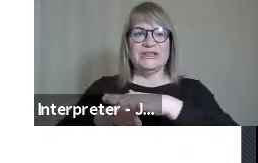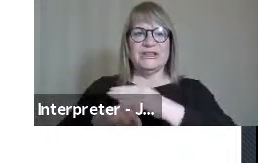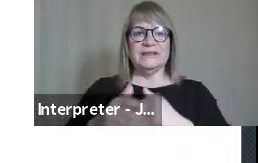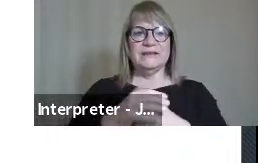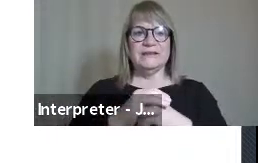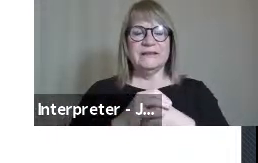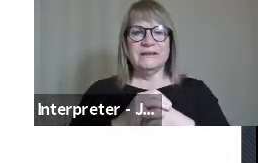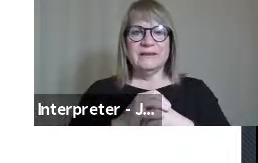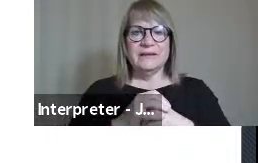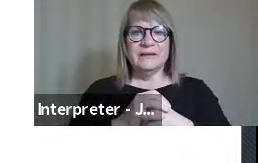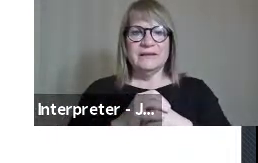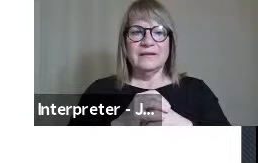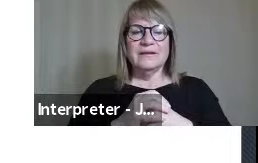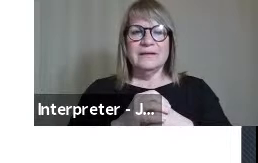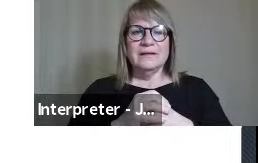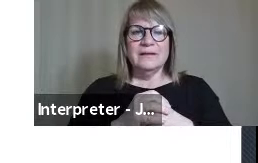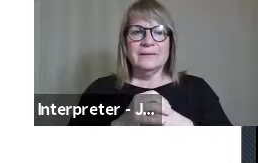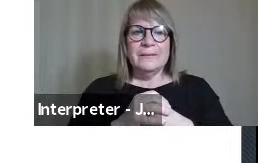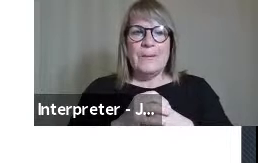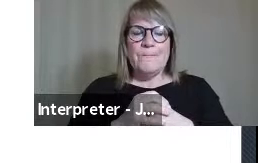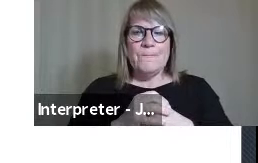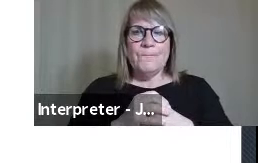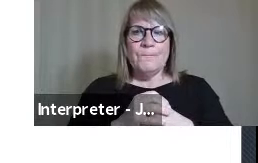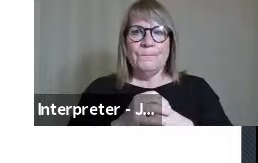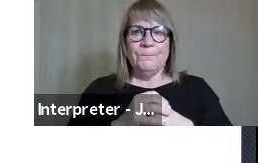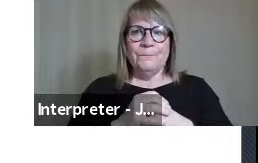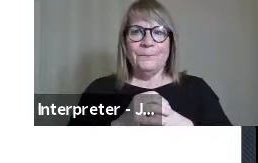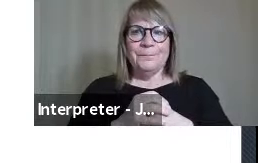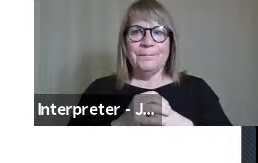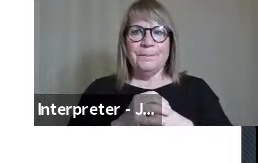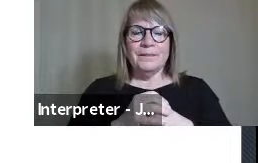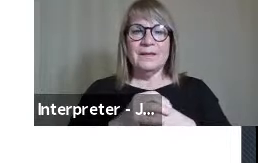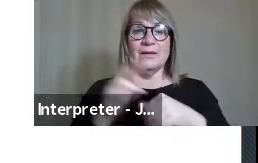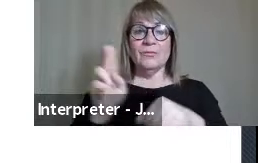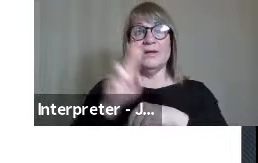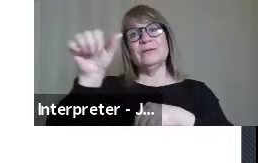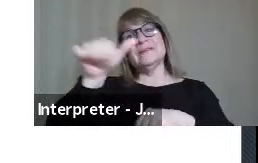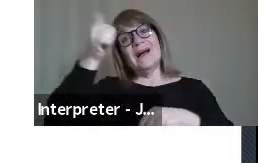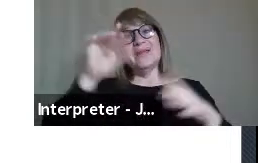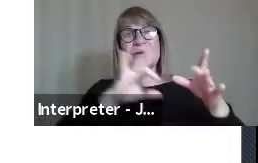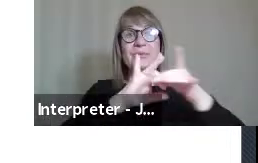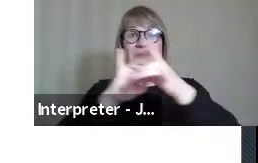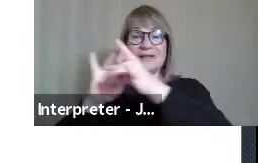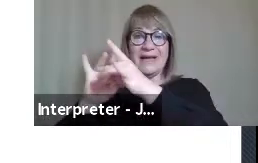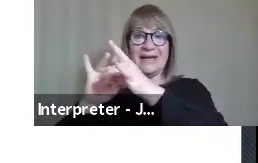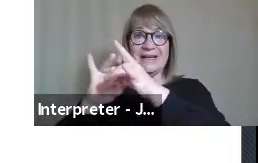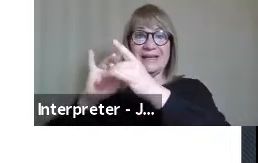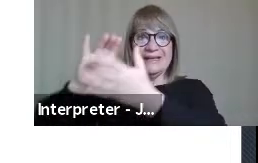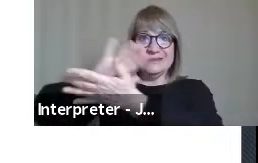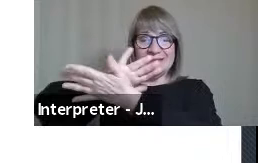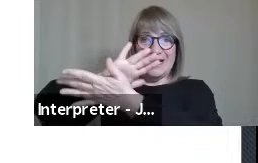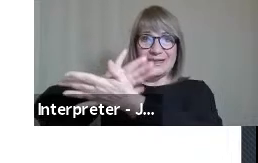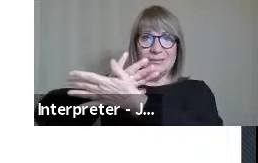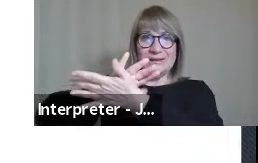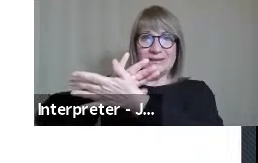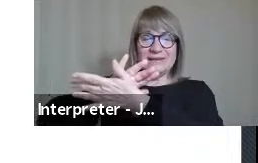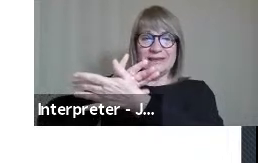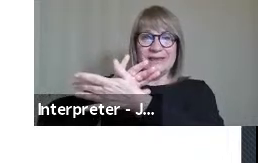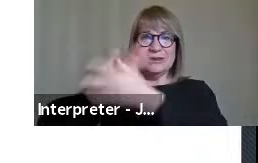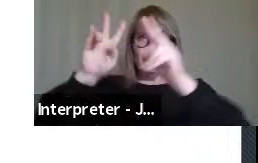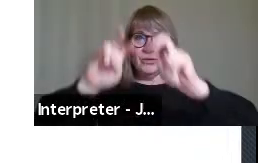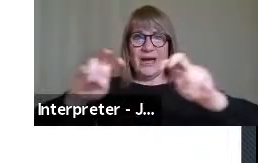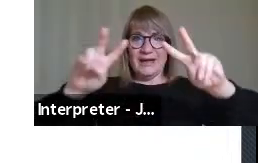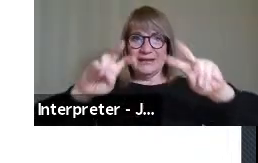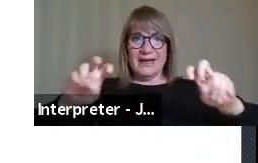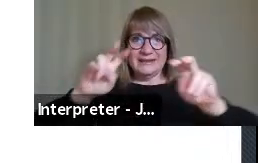forms and other related documents for uh people that were sterilized in 11